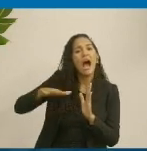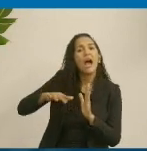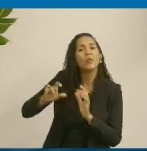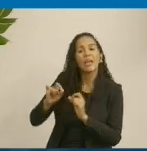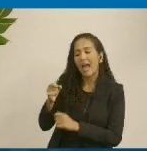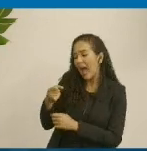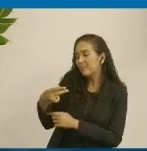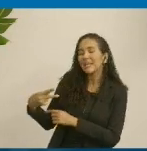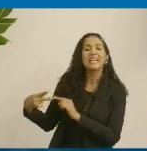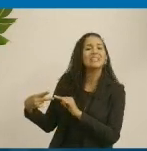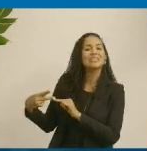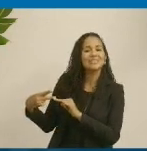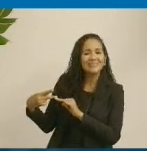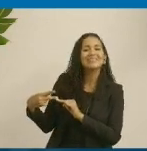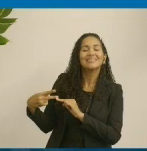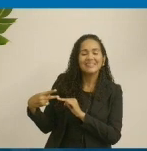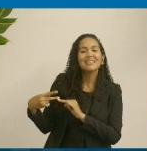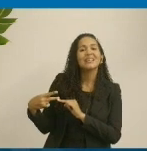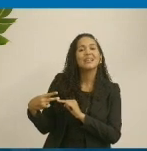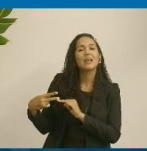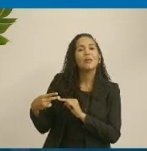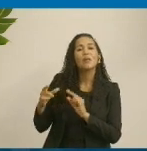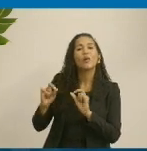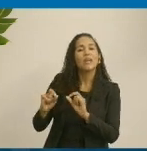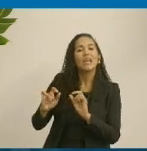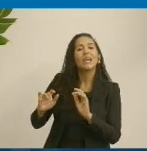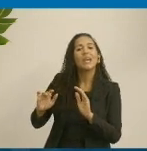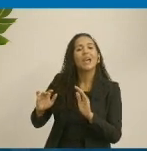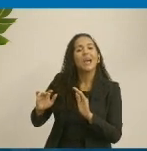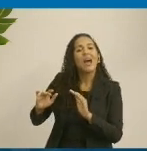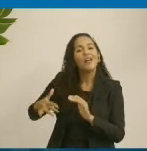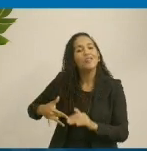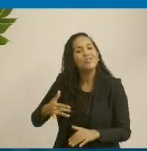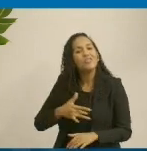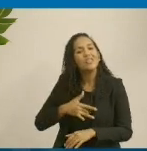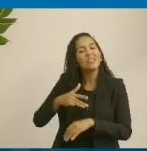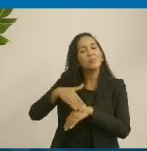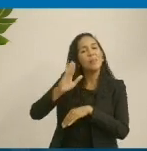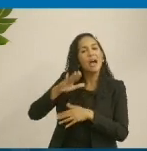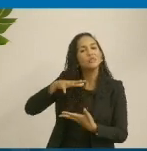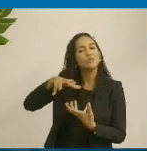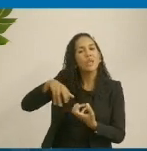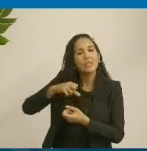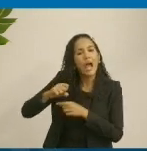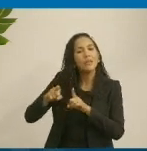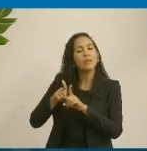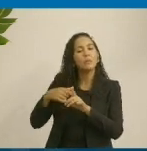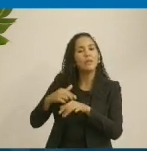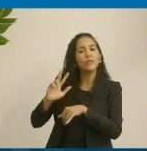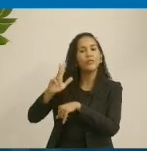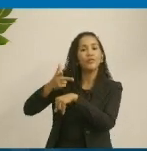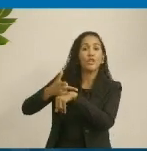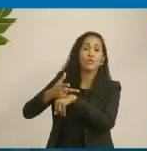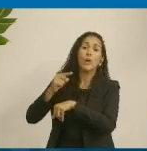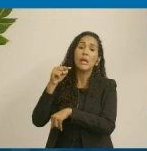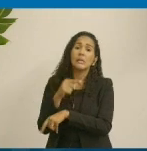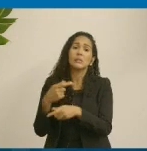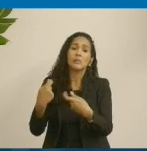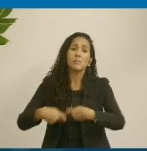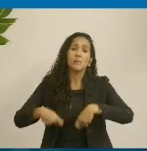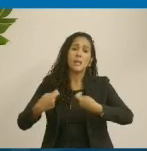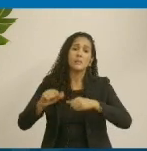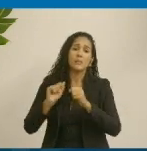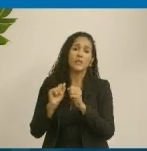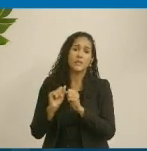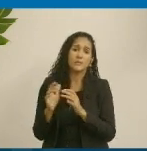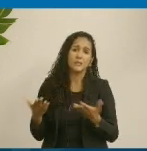et cetera. They've moved towards visuals and videos. That is the direction we need to go, and what I love about what you've done here, Professor von Grunen,